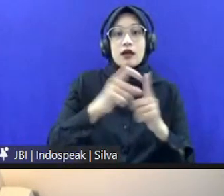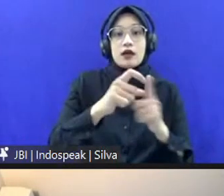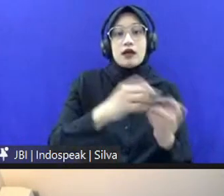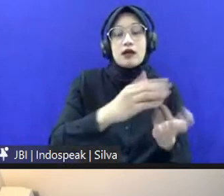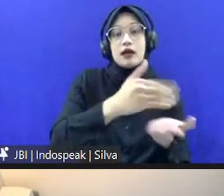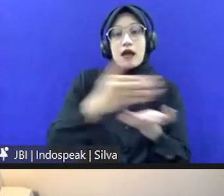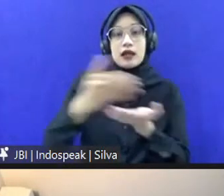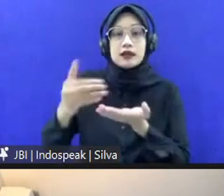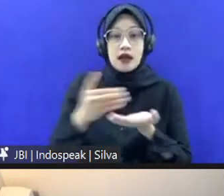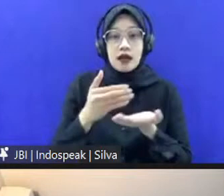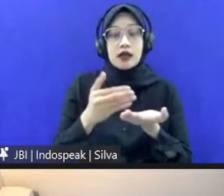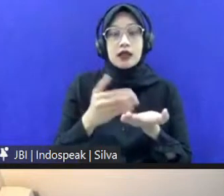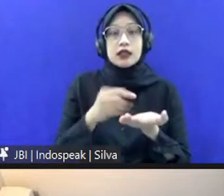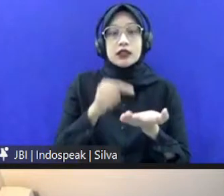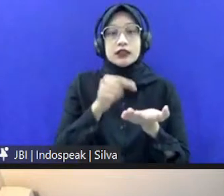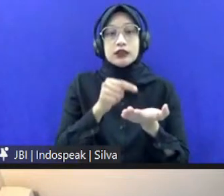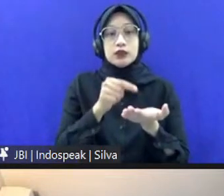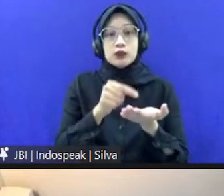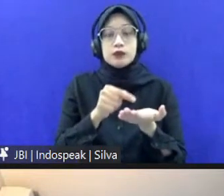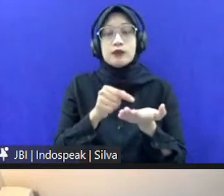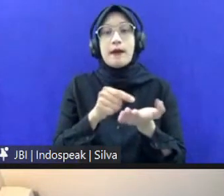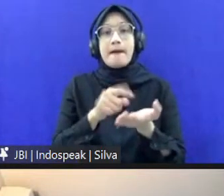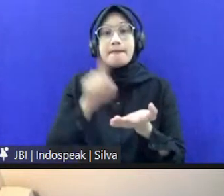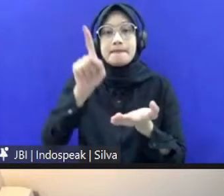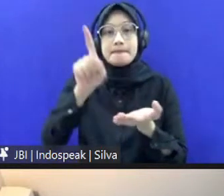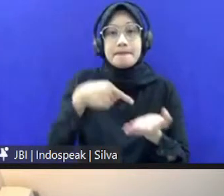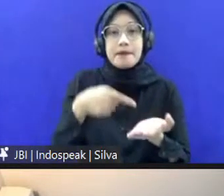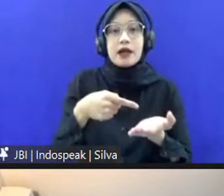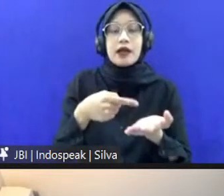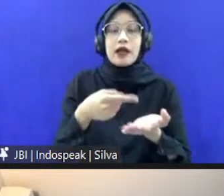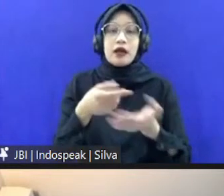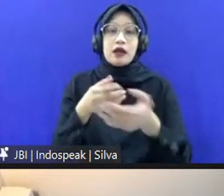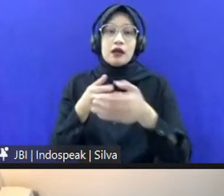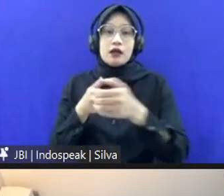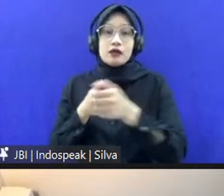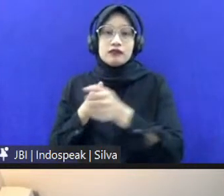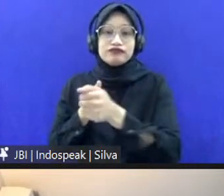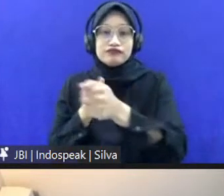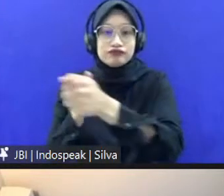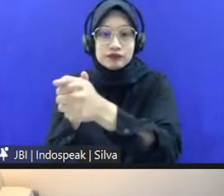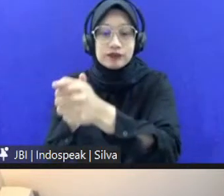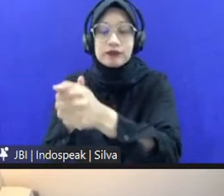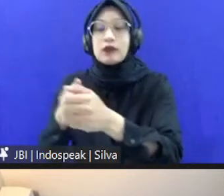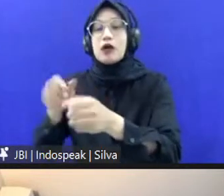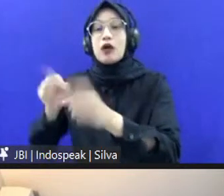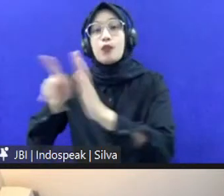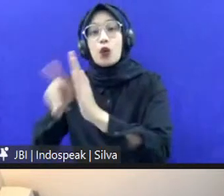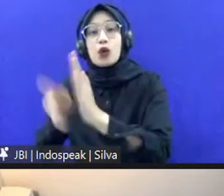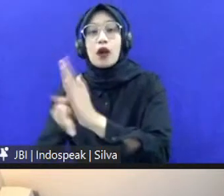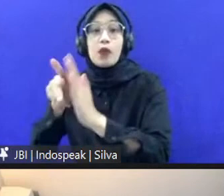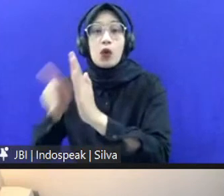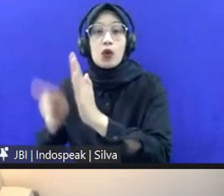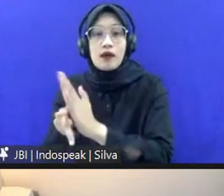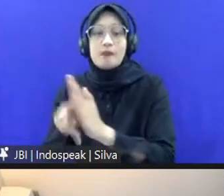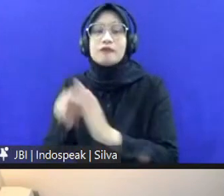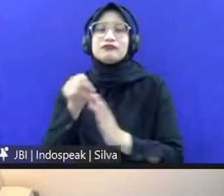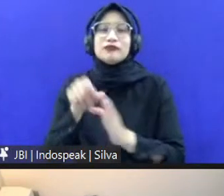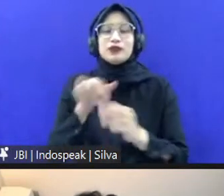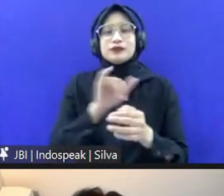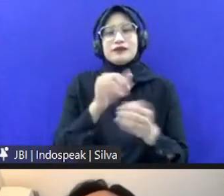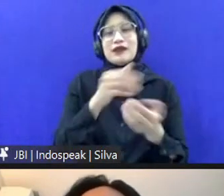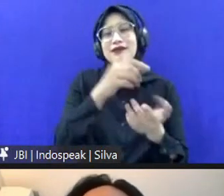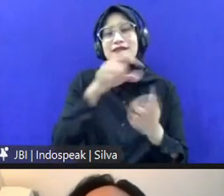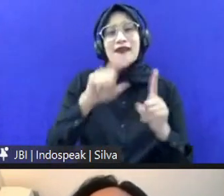to guide the programs have been weakened. So I would just say that. Thank you.